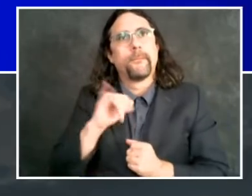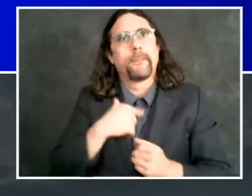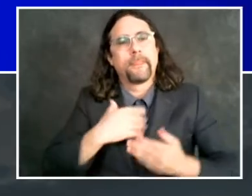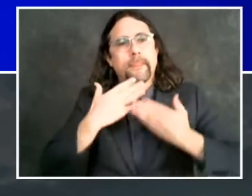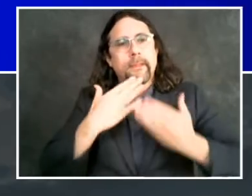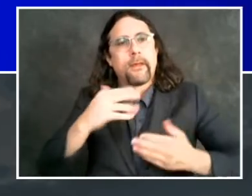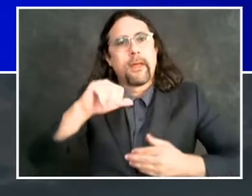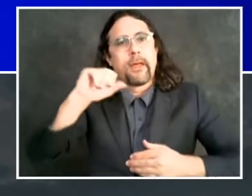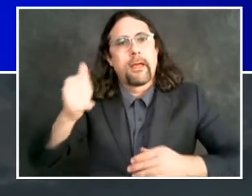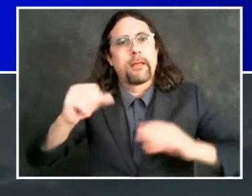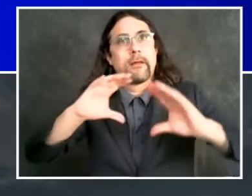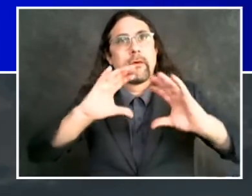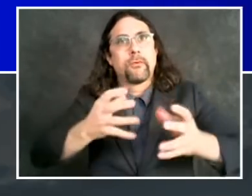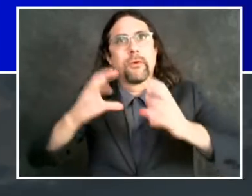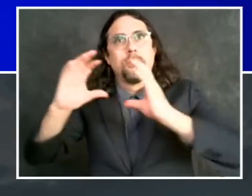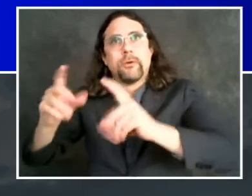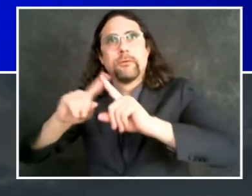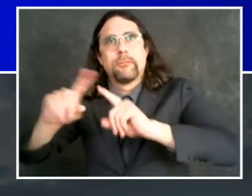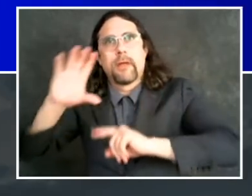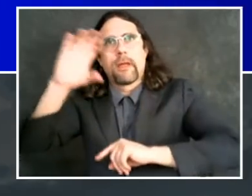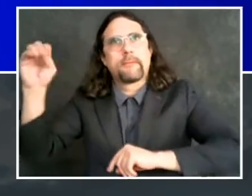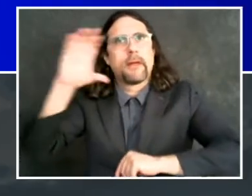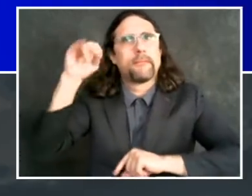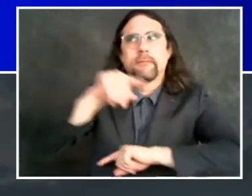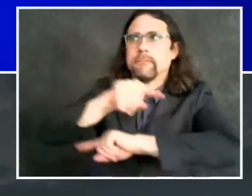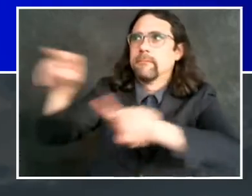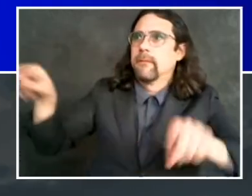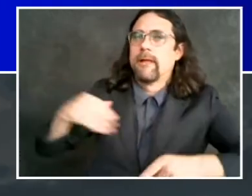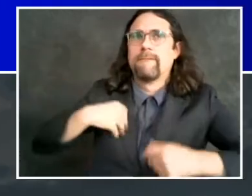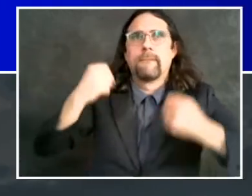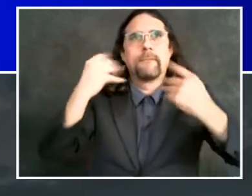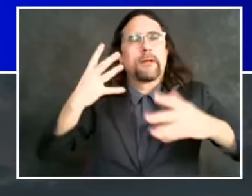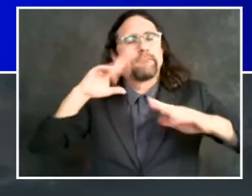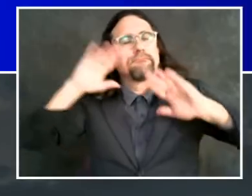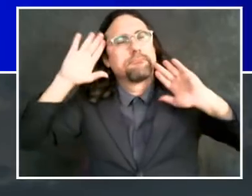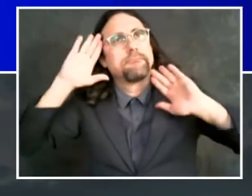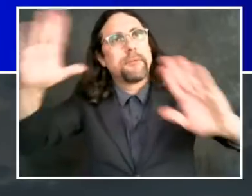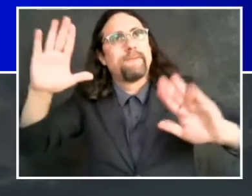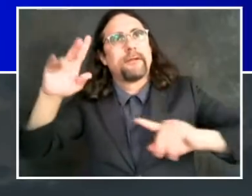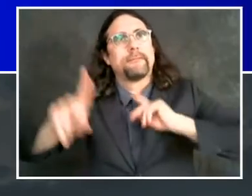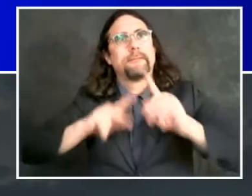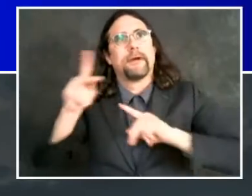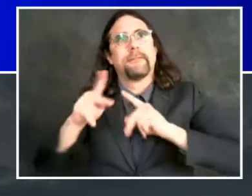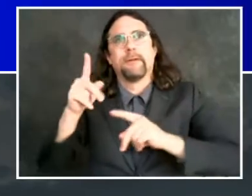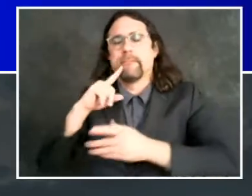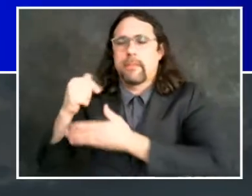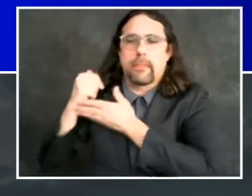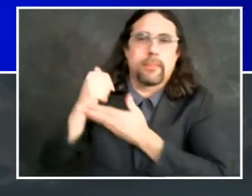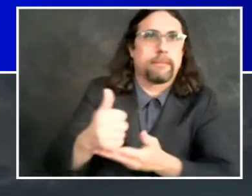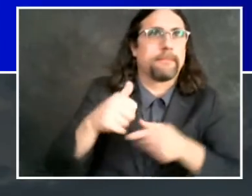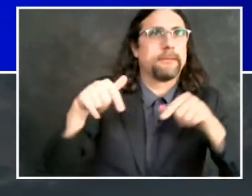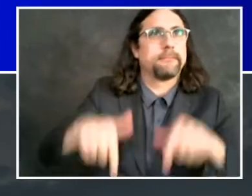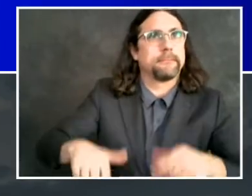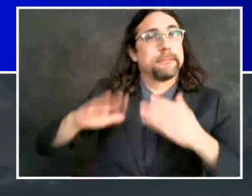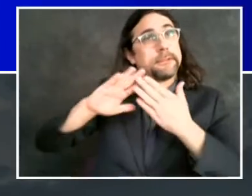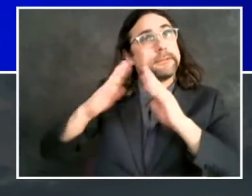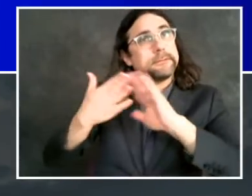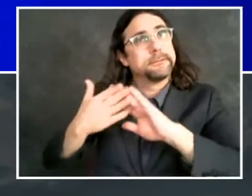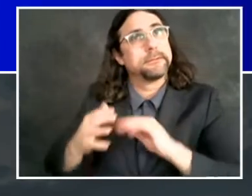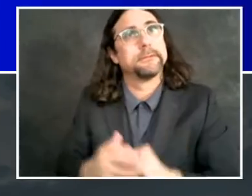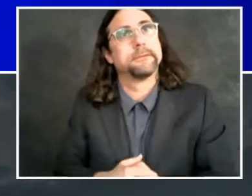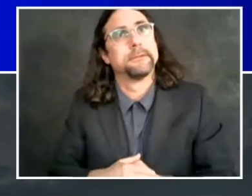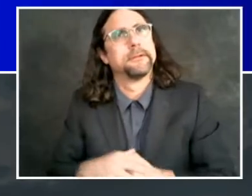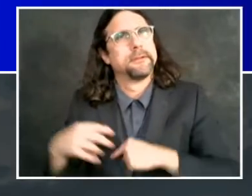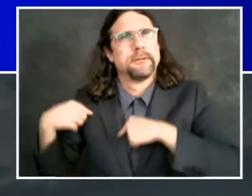York City. And it really shows that a lot of people, a lot of organizations that have for a long